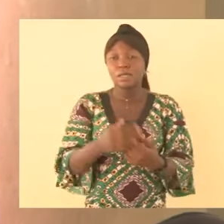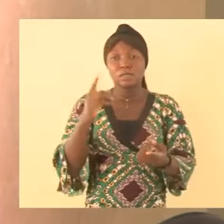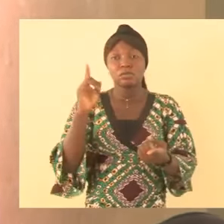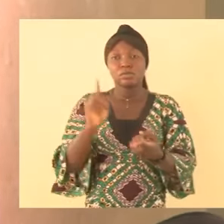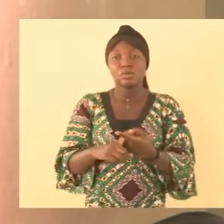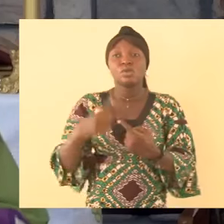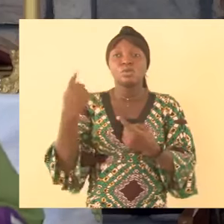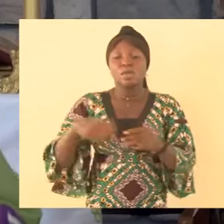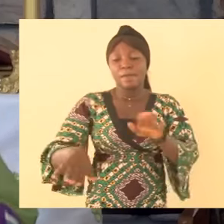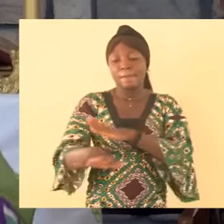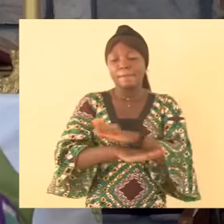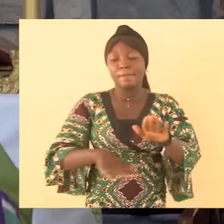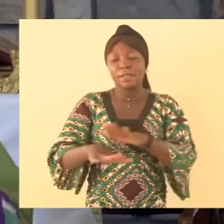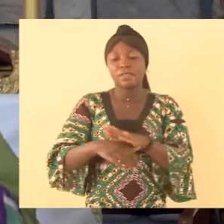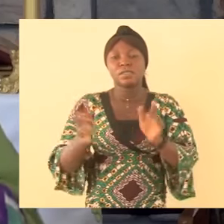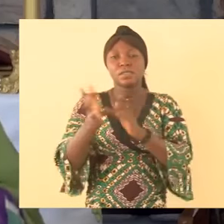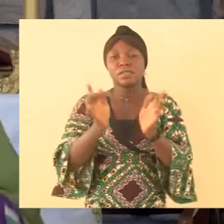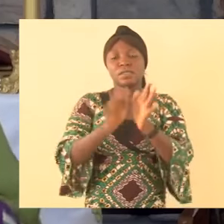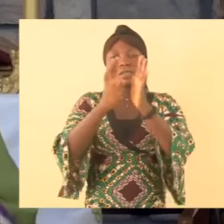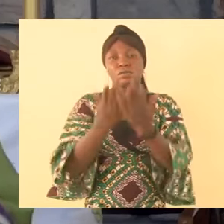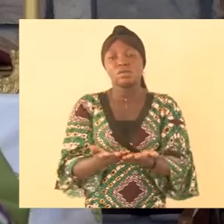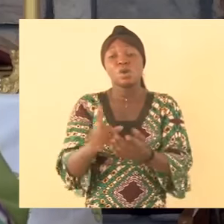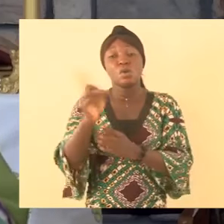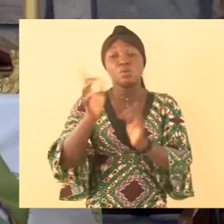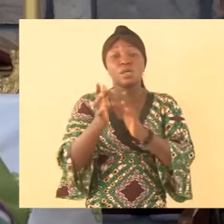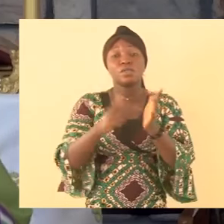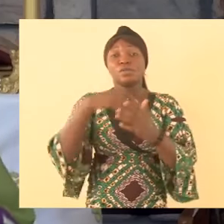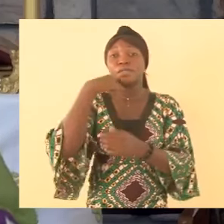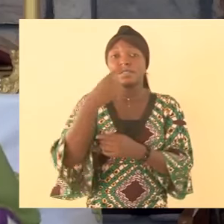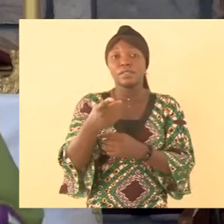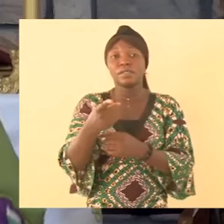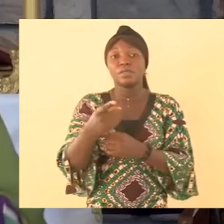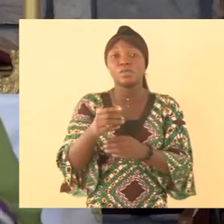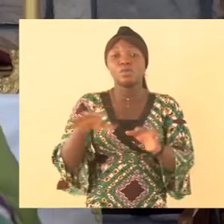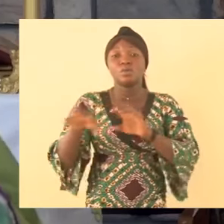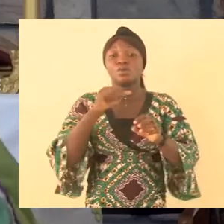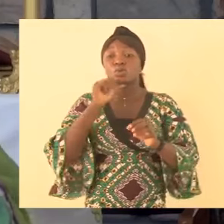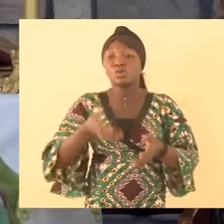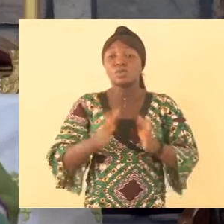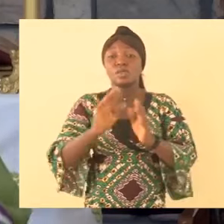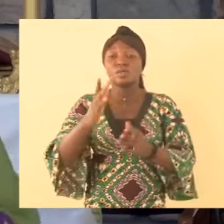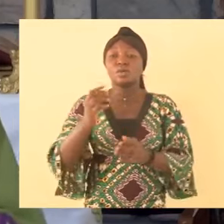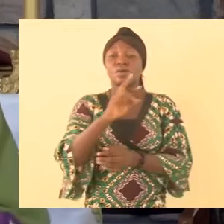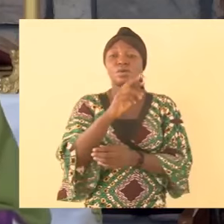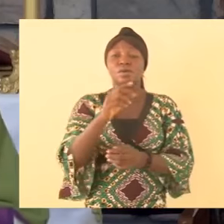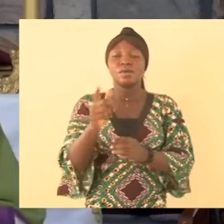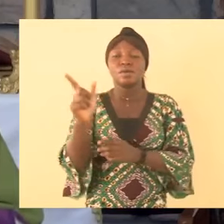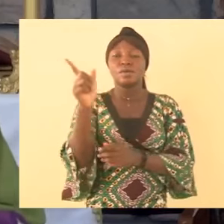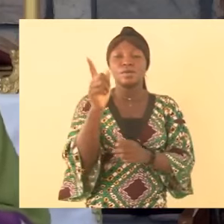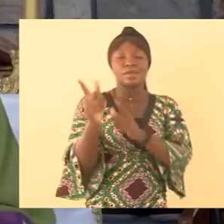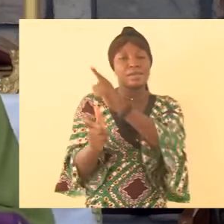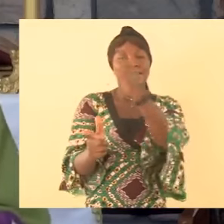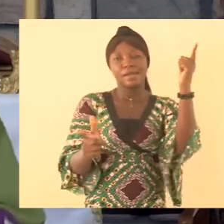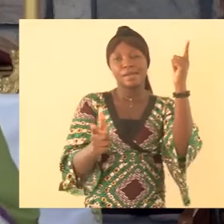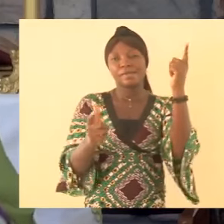catechesis. We go back to the basics. Go back to the scriptures where Jesus says, do not let your left hand, Matthew chapter